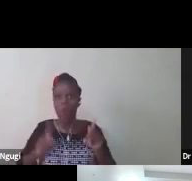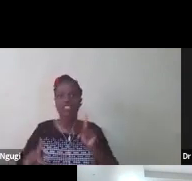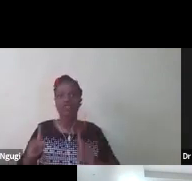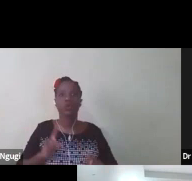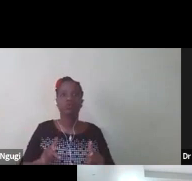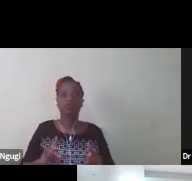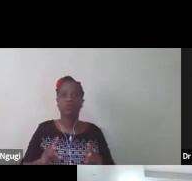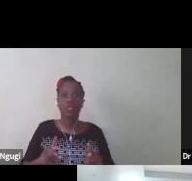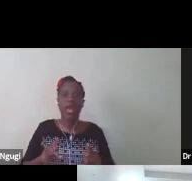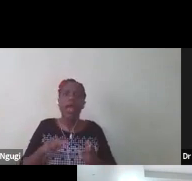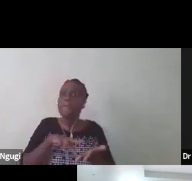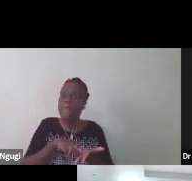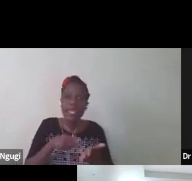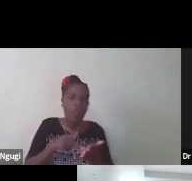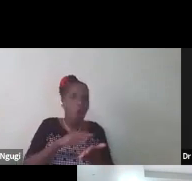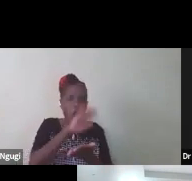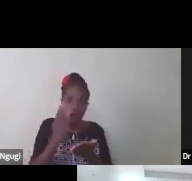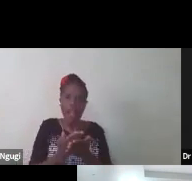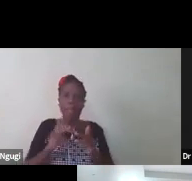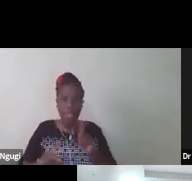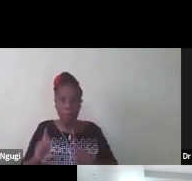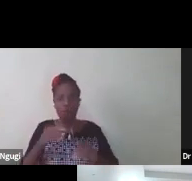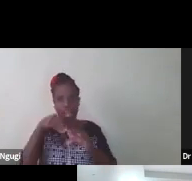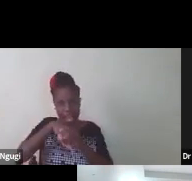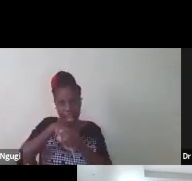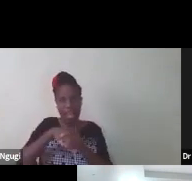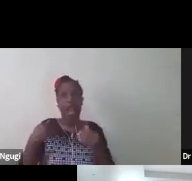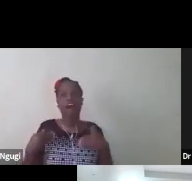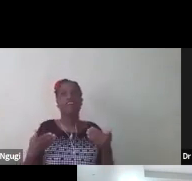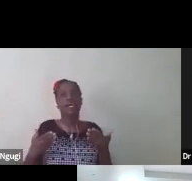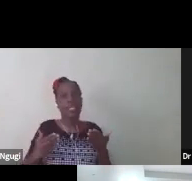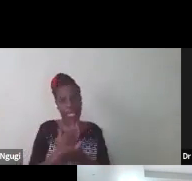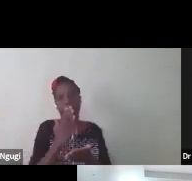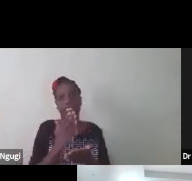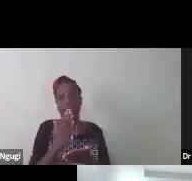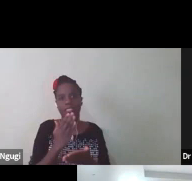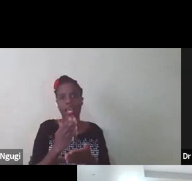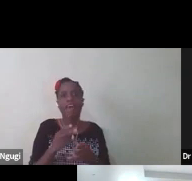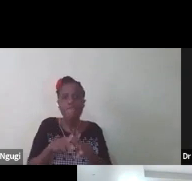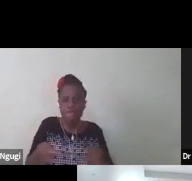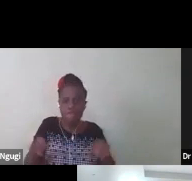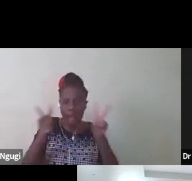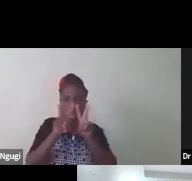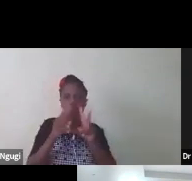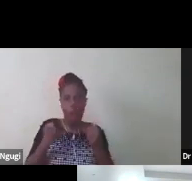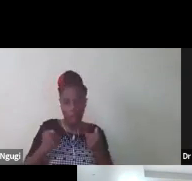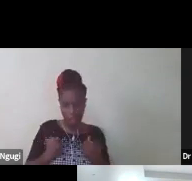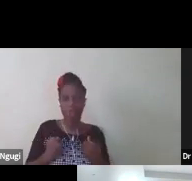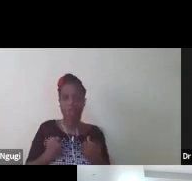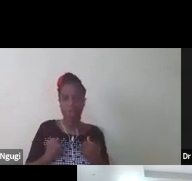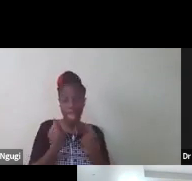luxury. We all have rights to be treated with dignity. Every single human being has that